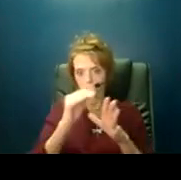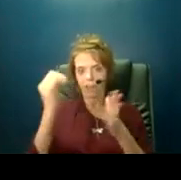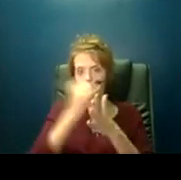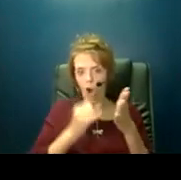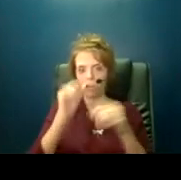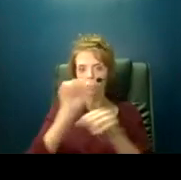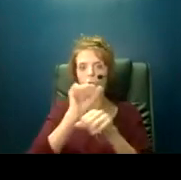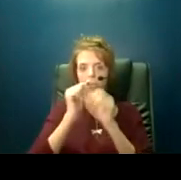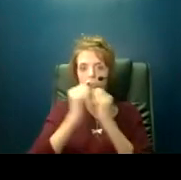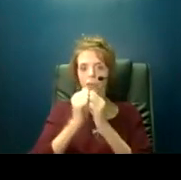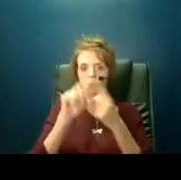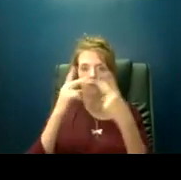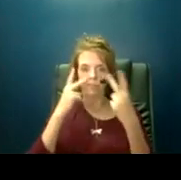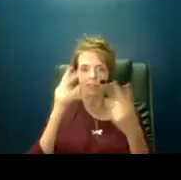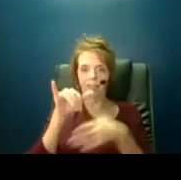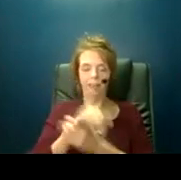together to see that.